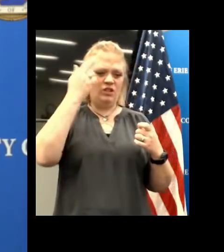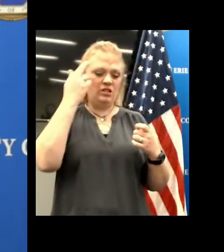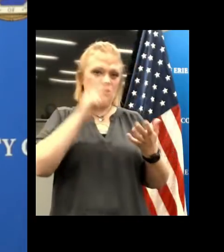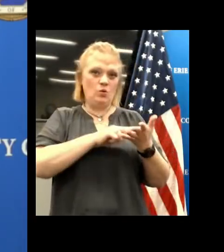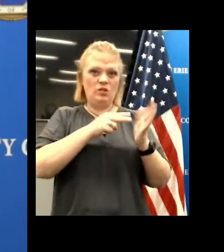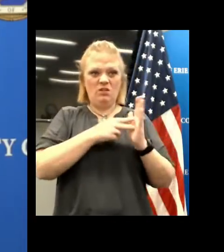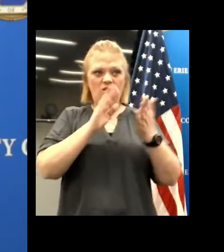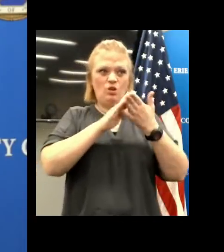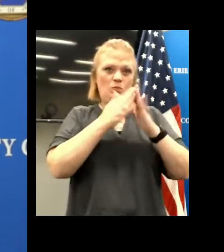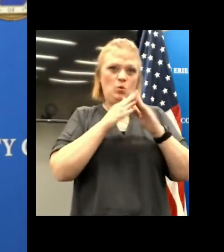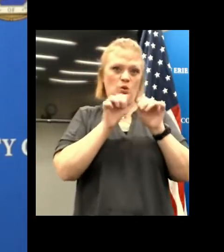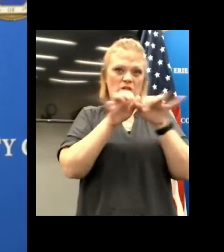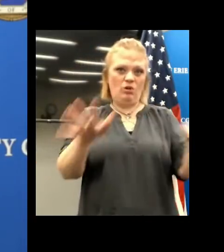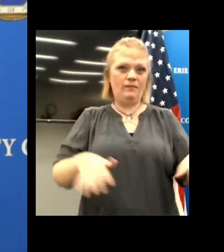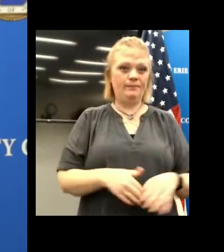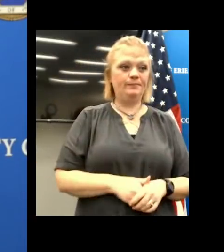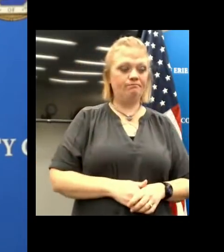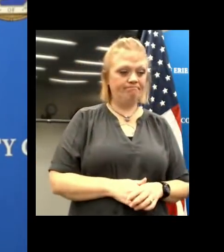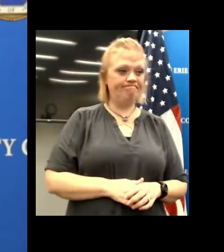spread.